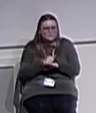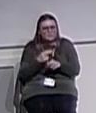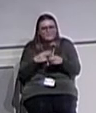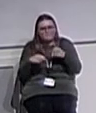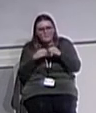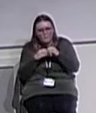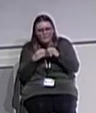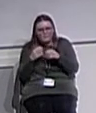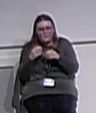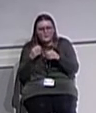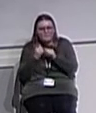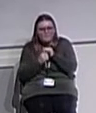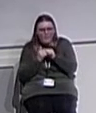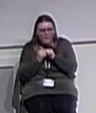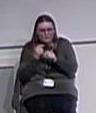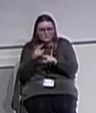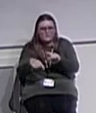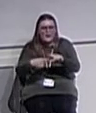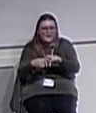and March next year.